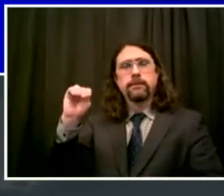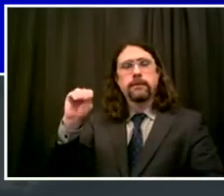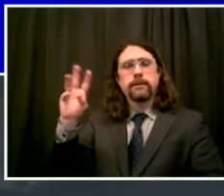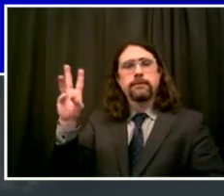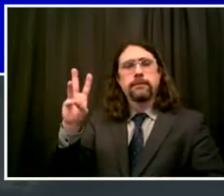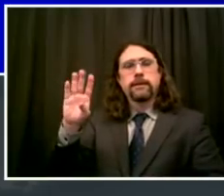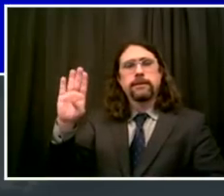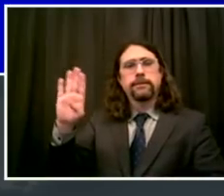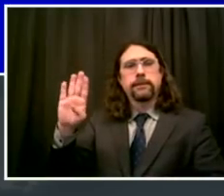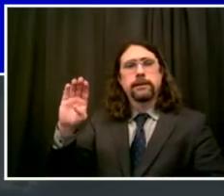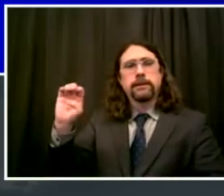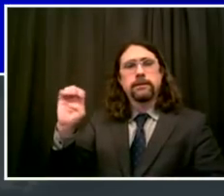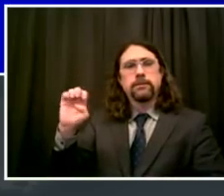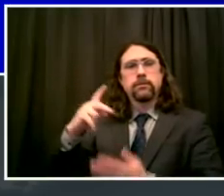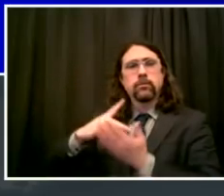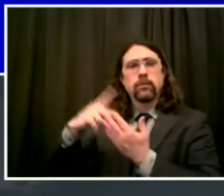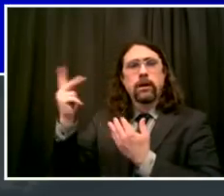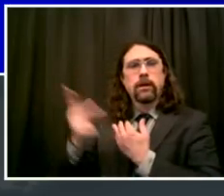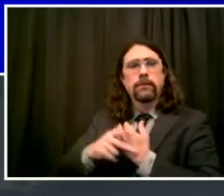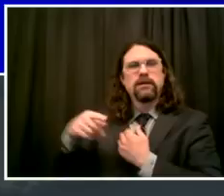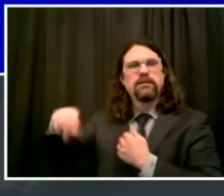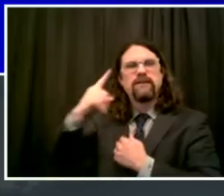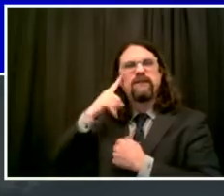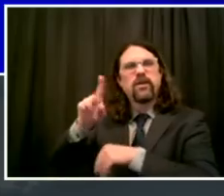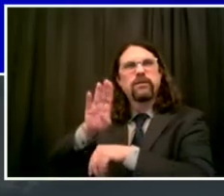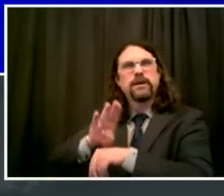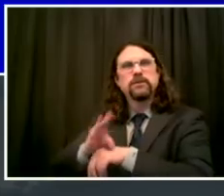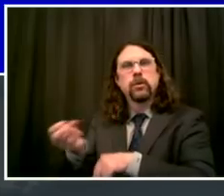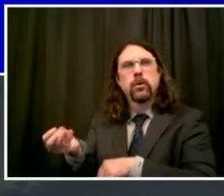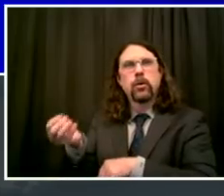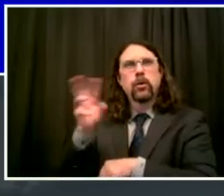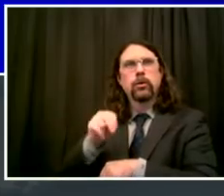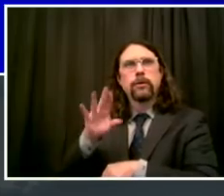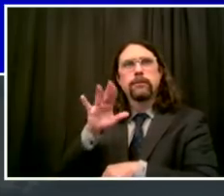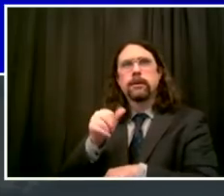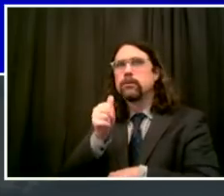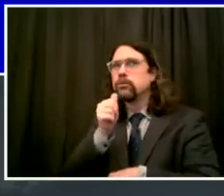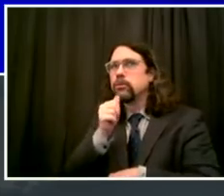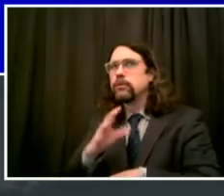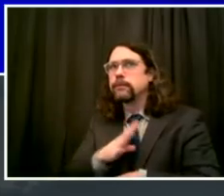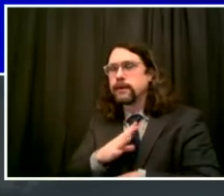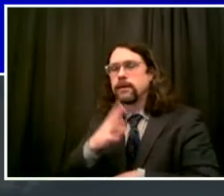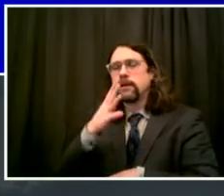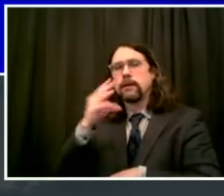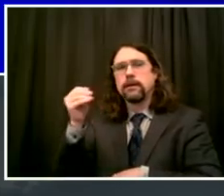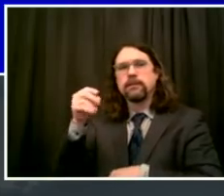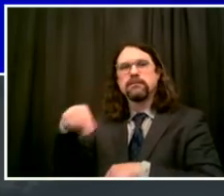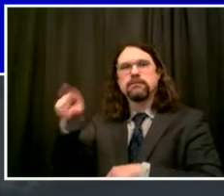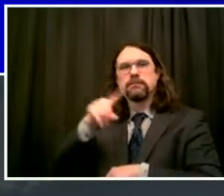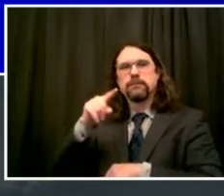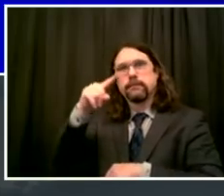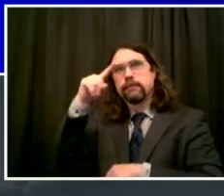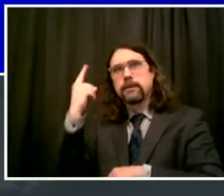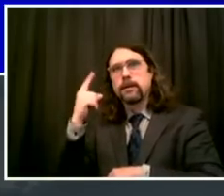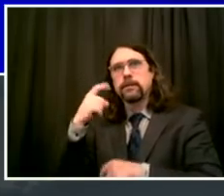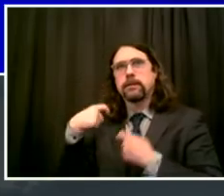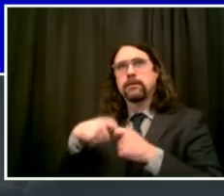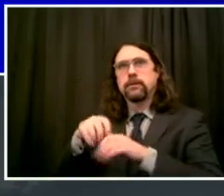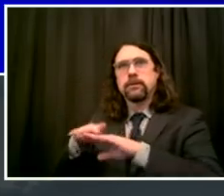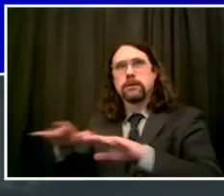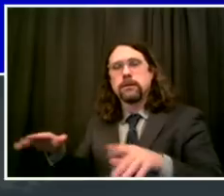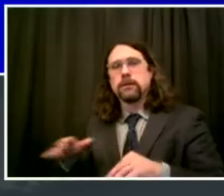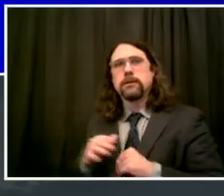$14.6 billion awarded since 2015, $1 billion ahead of pace for our 2020 goal. A lot of that has been because